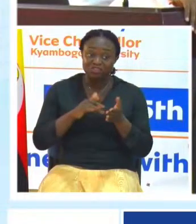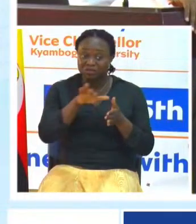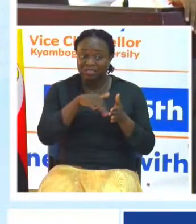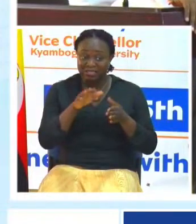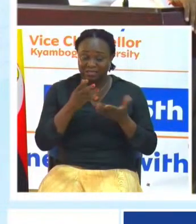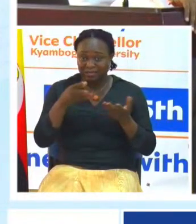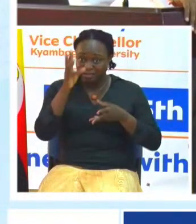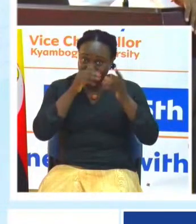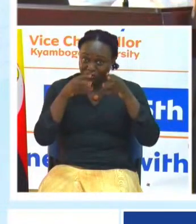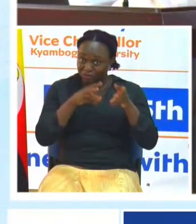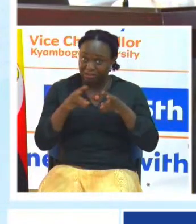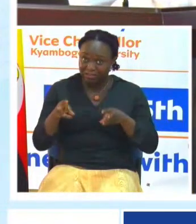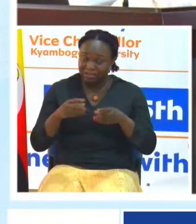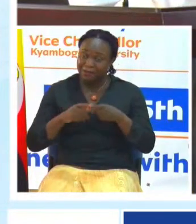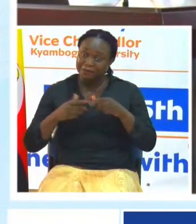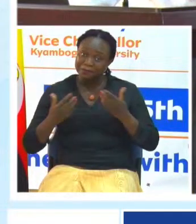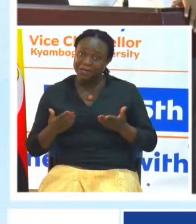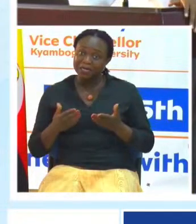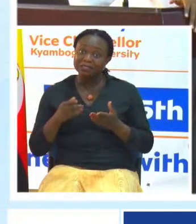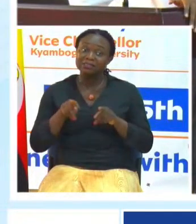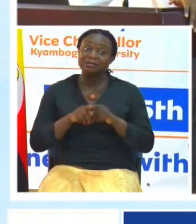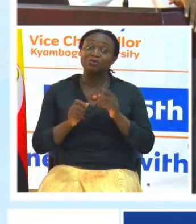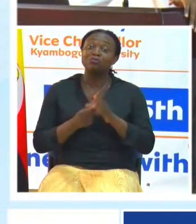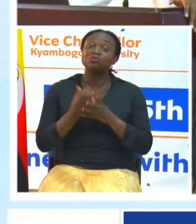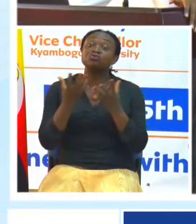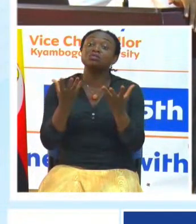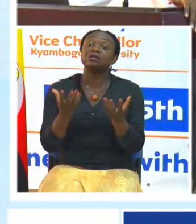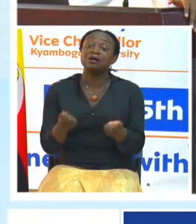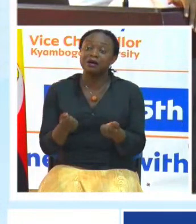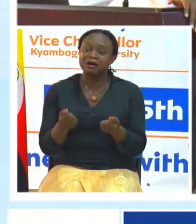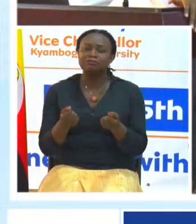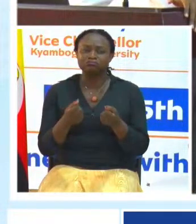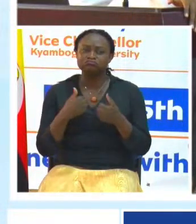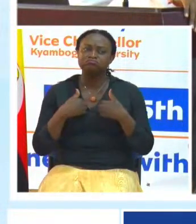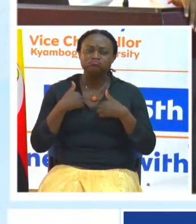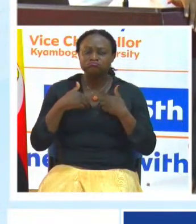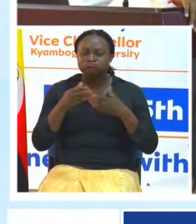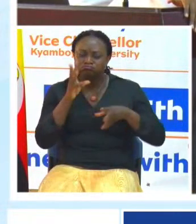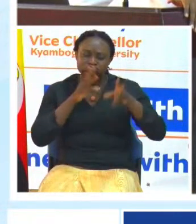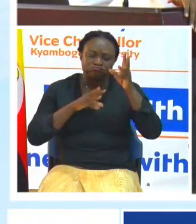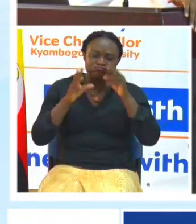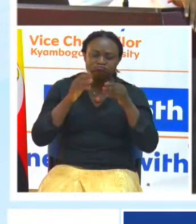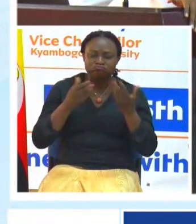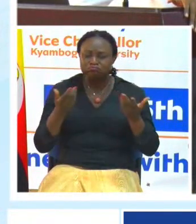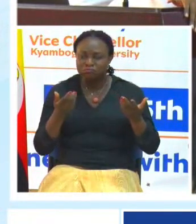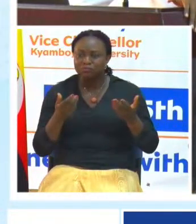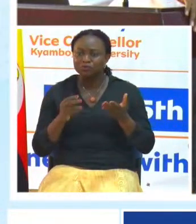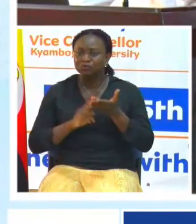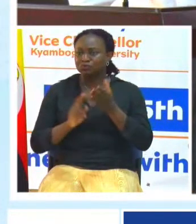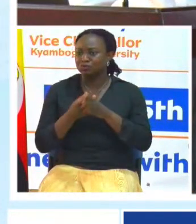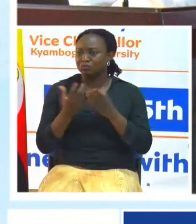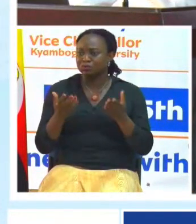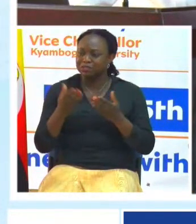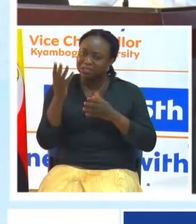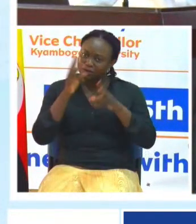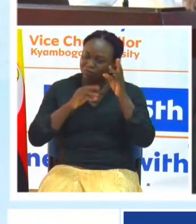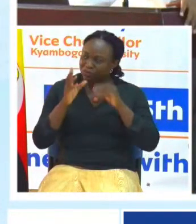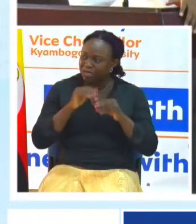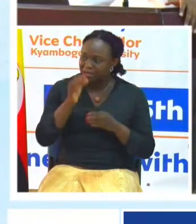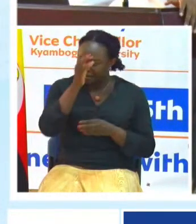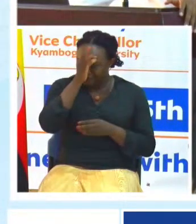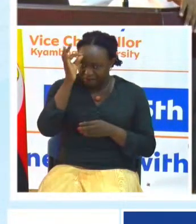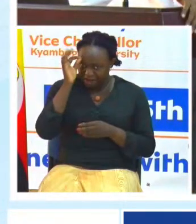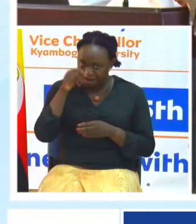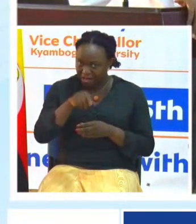education system, and you'd have the opportunity to actually exploit that opportunity and actually study within